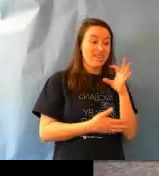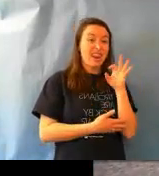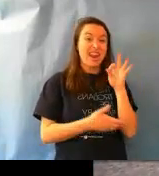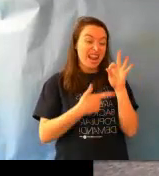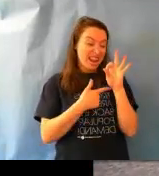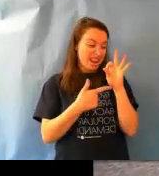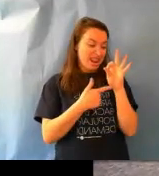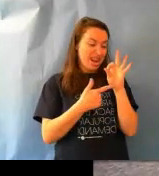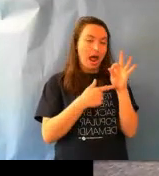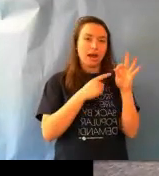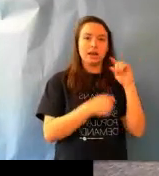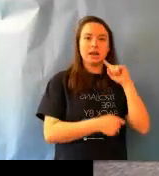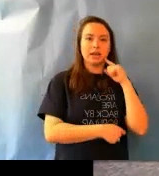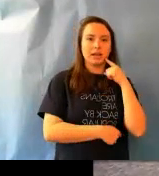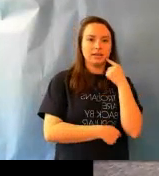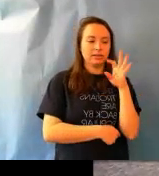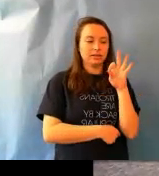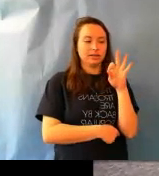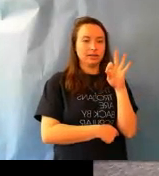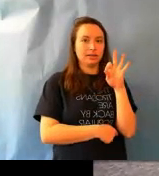9 pieces of candy.